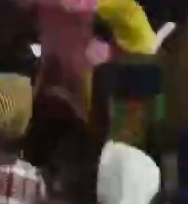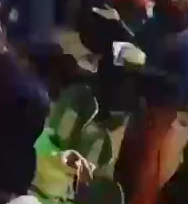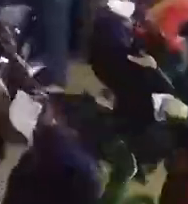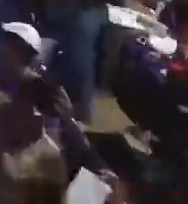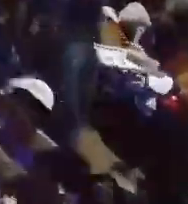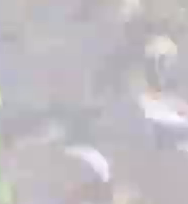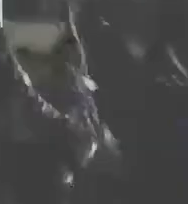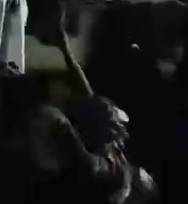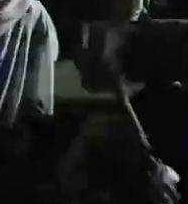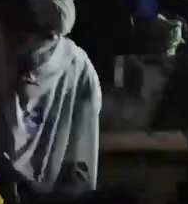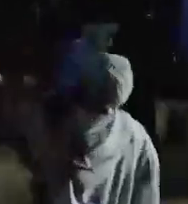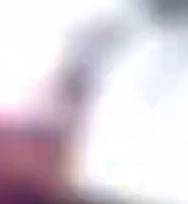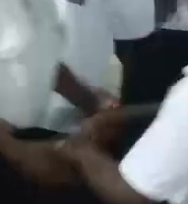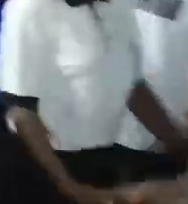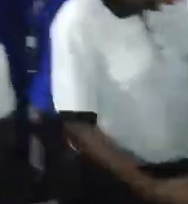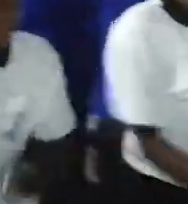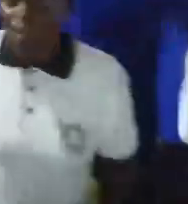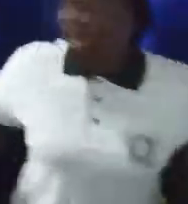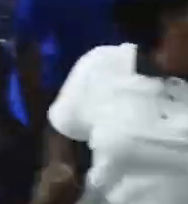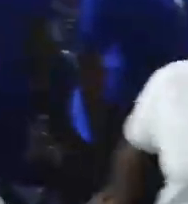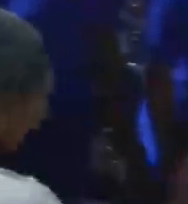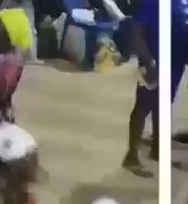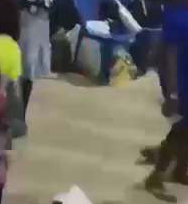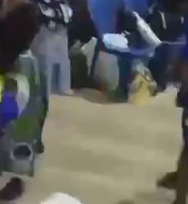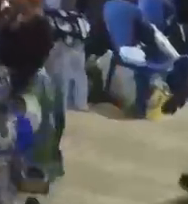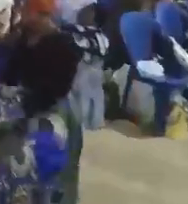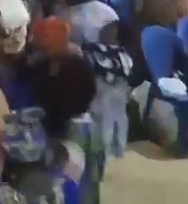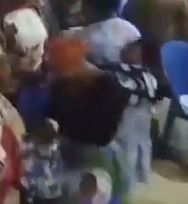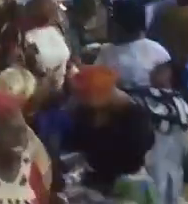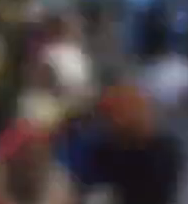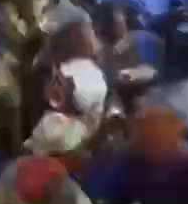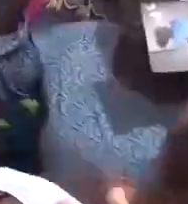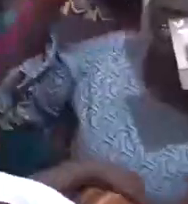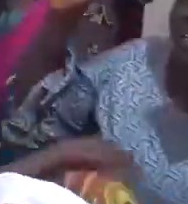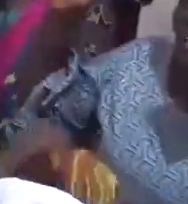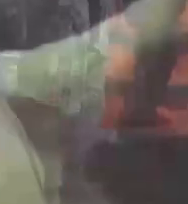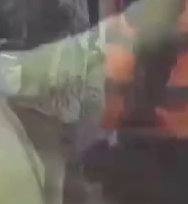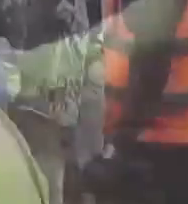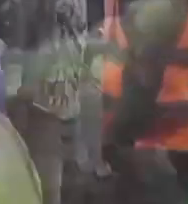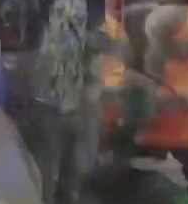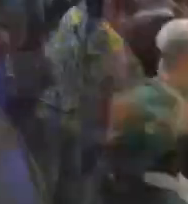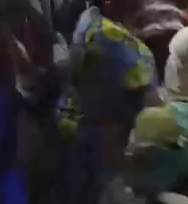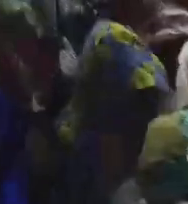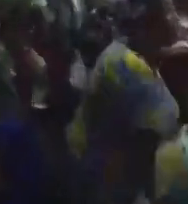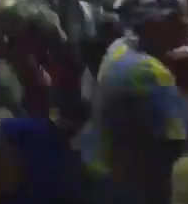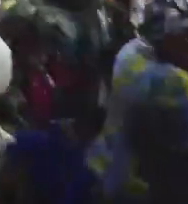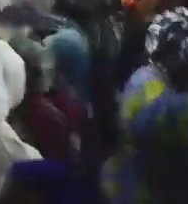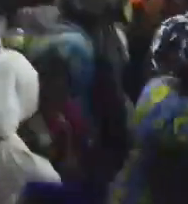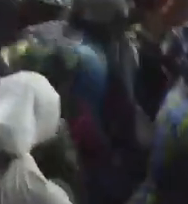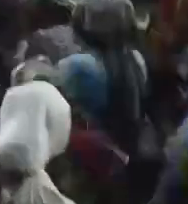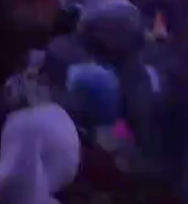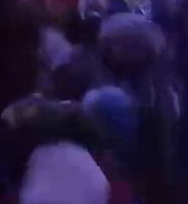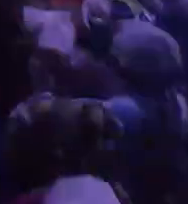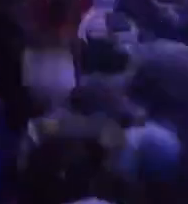ni se bi opo national camp lu fu wa pe adura okan ojo tun lo lowo o ti gbona giri